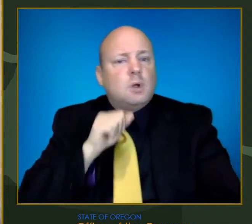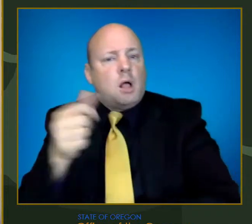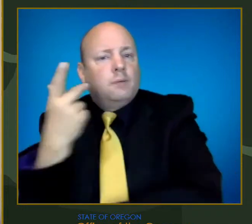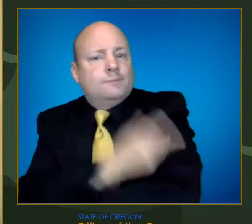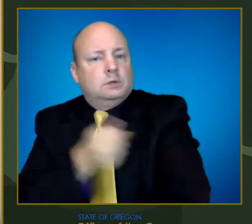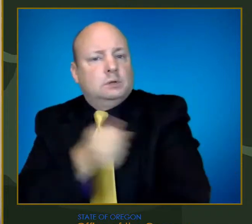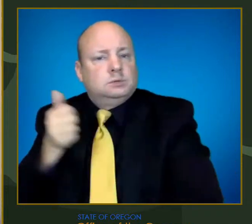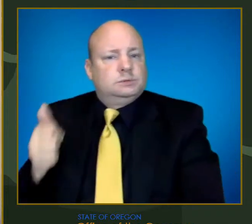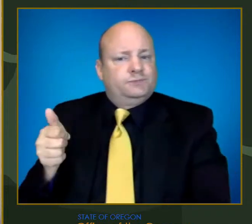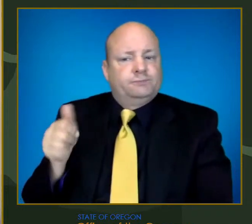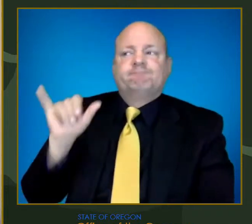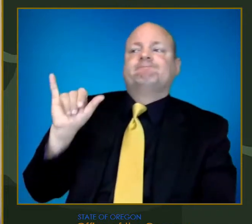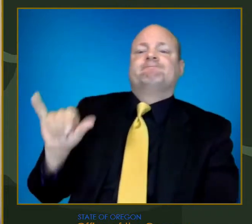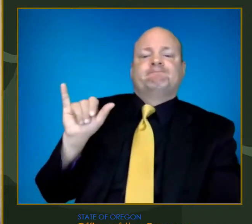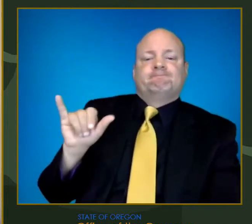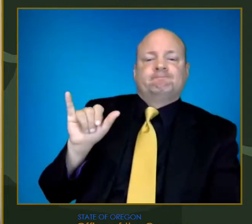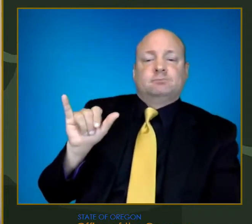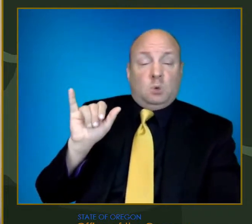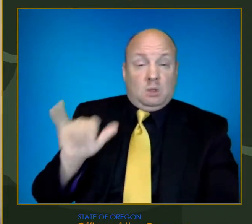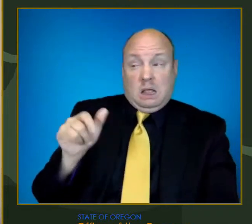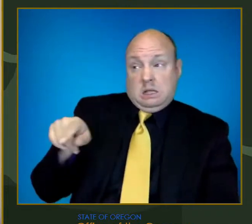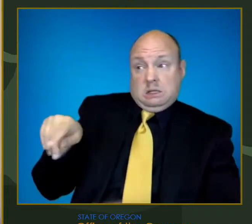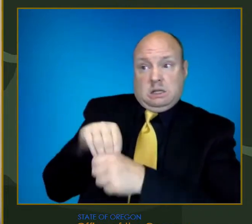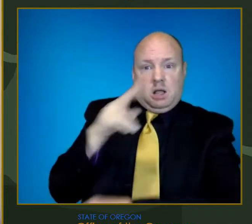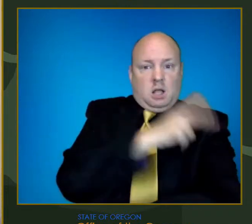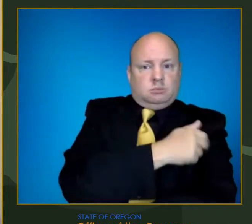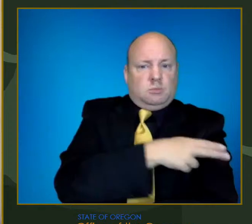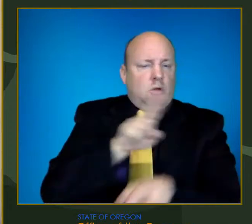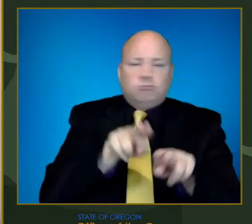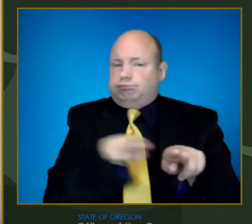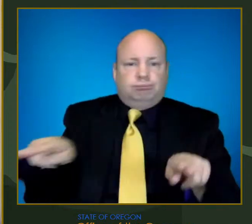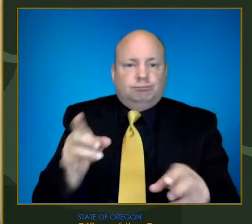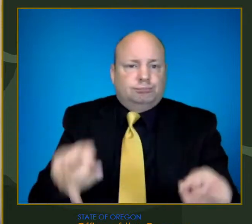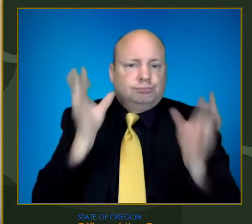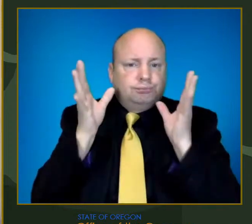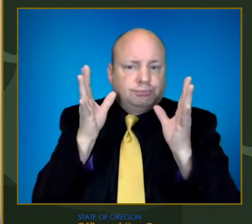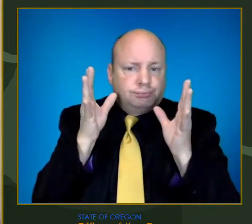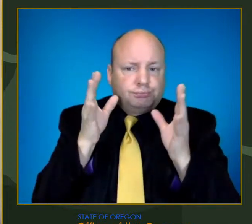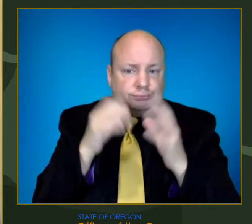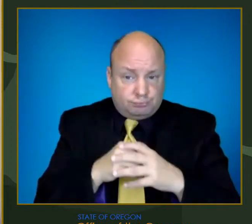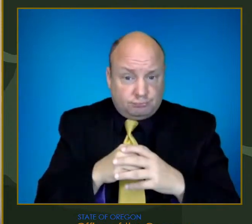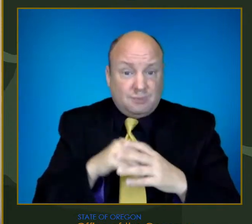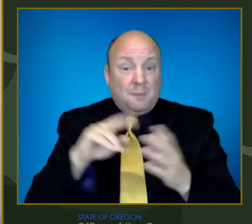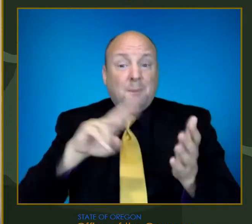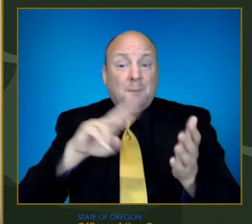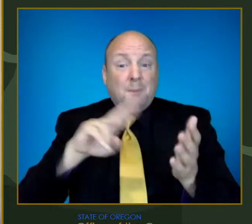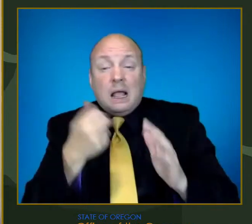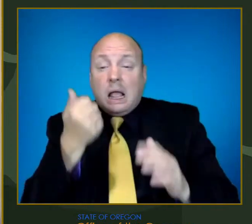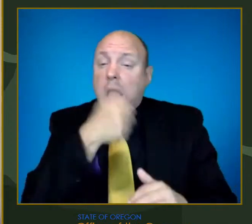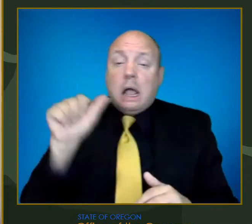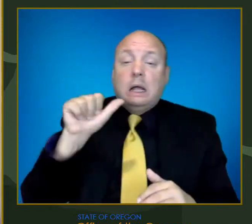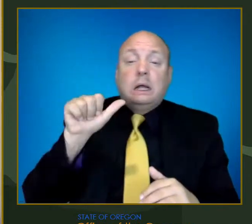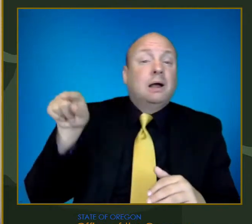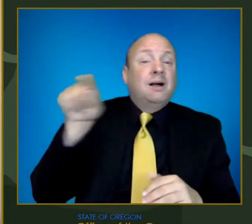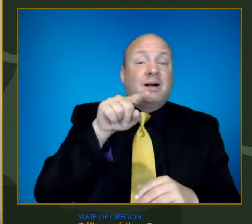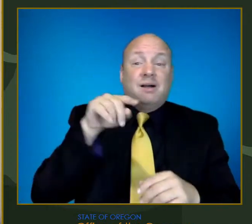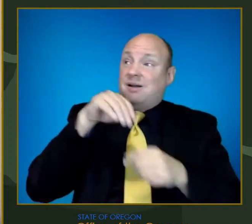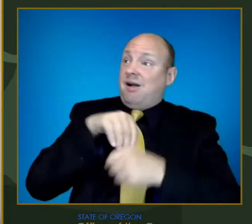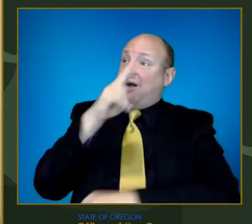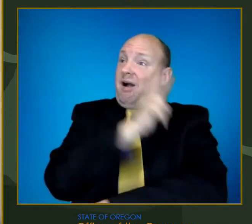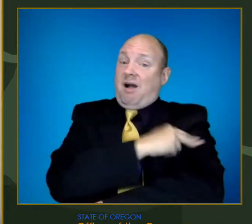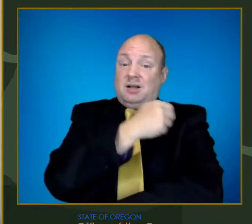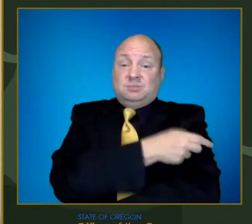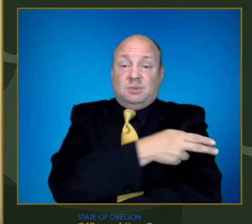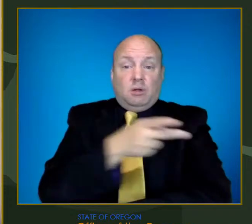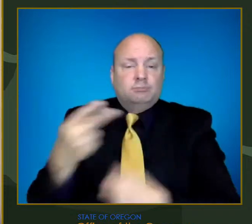numbers, and this poses a critical threat to all Oregonians in need of hospital care. If you are unvaccinated,